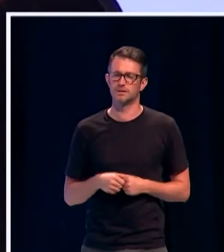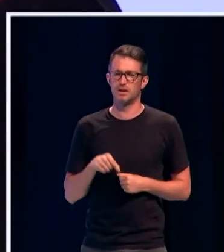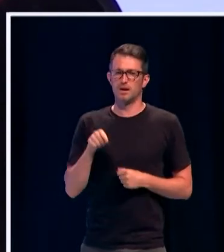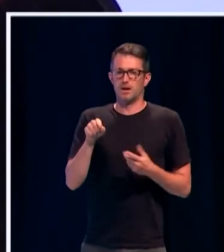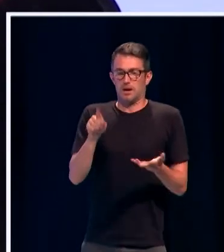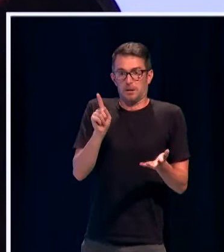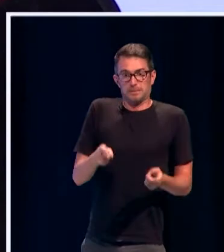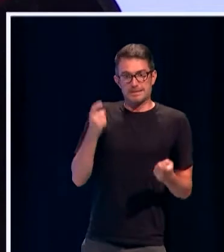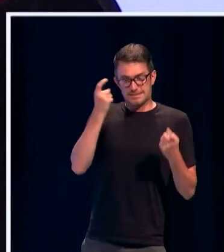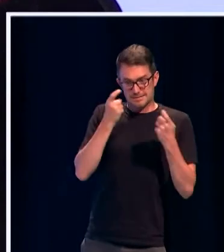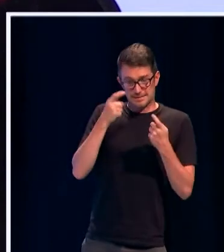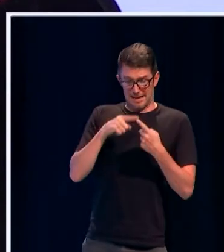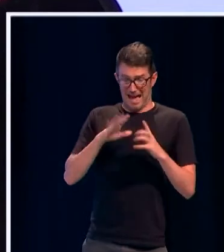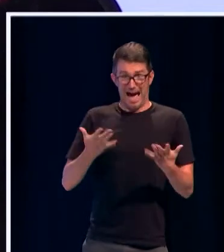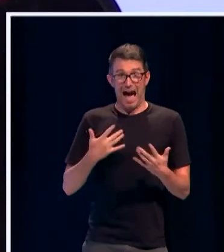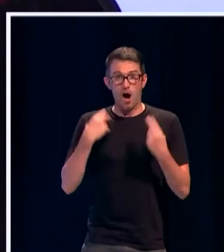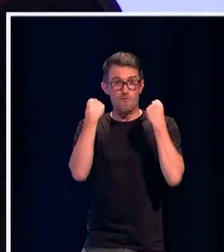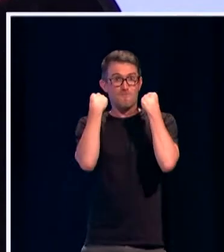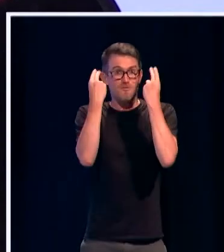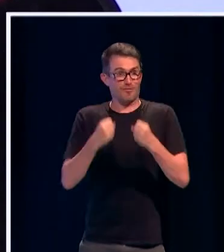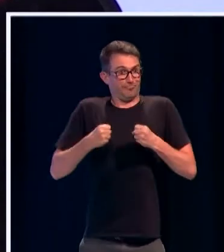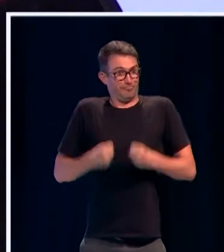This it is the needed to be